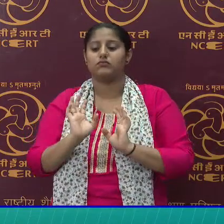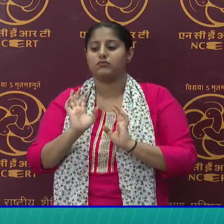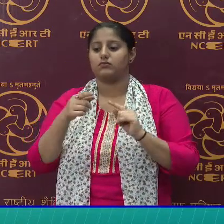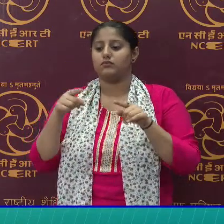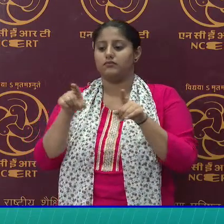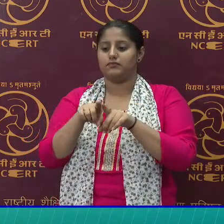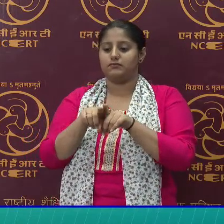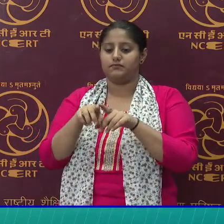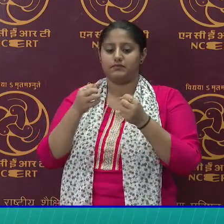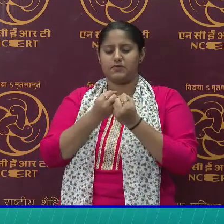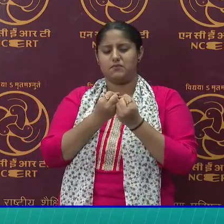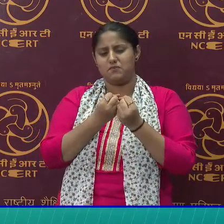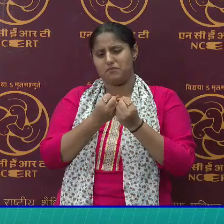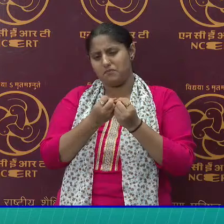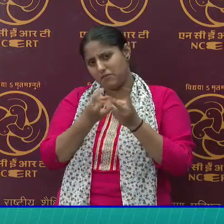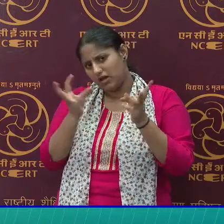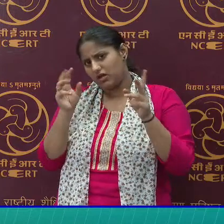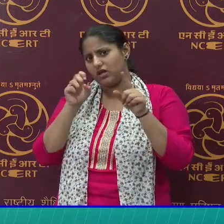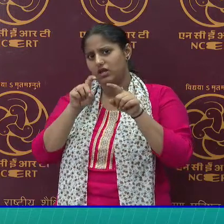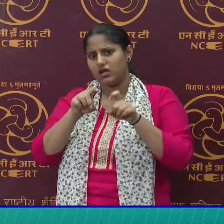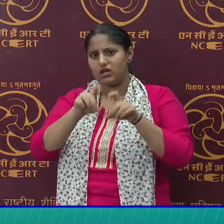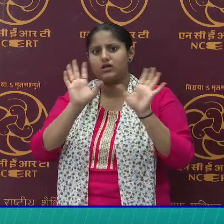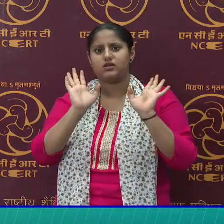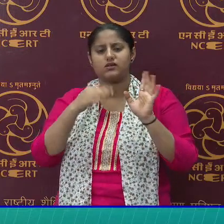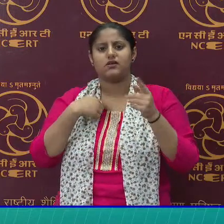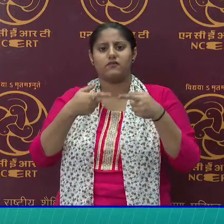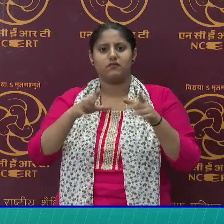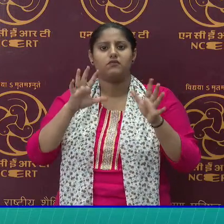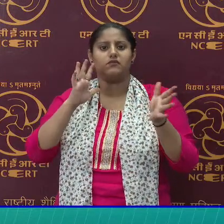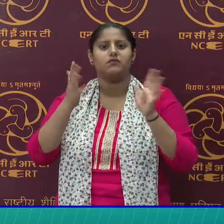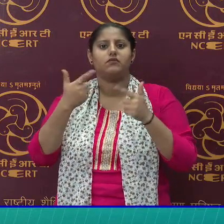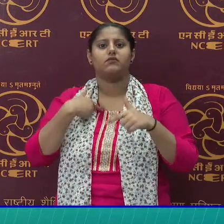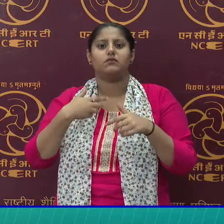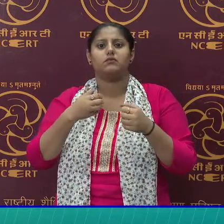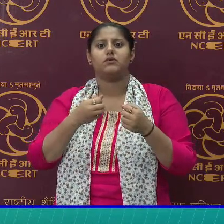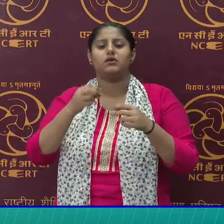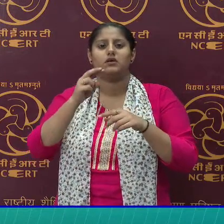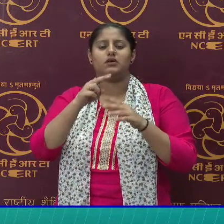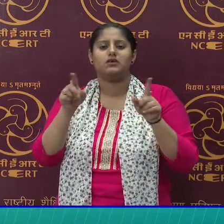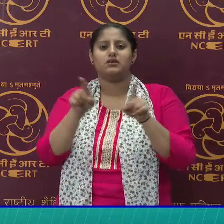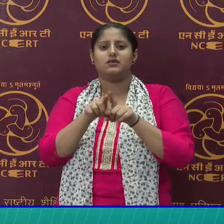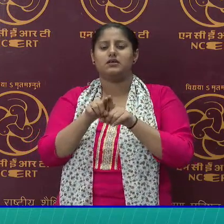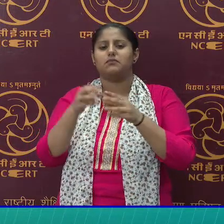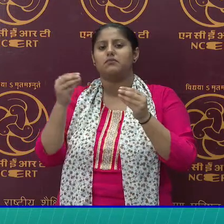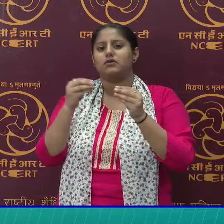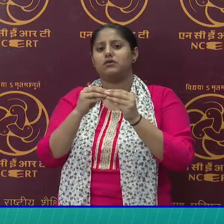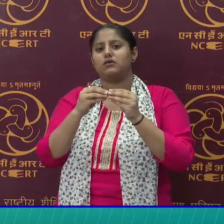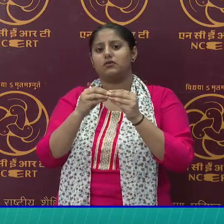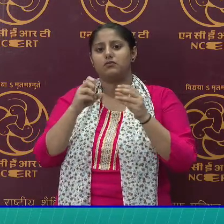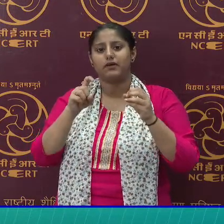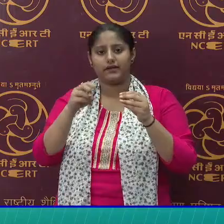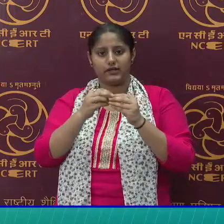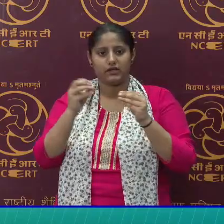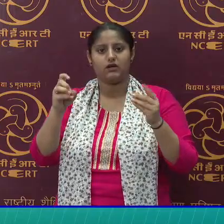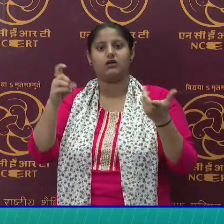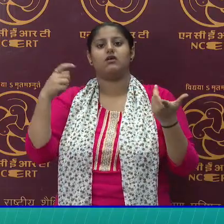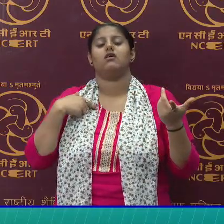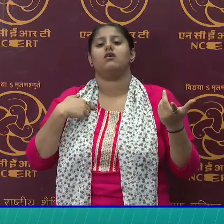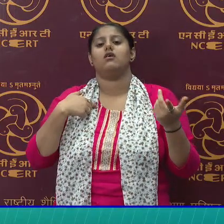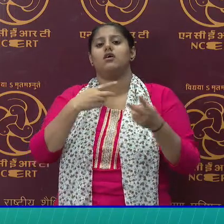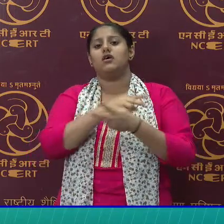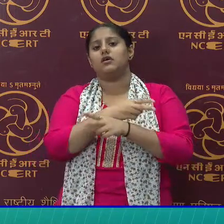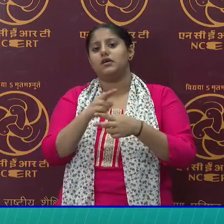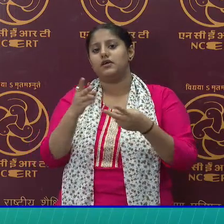these insects also which are becoming extinct. There are, you know, even bacteria, but which are also becoming